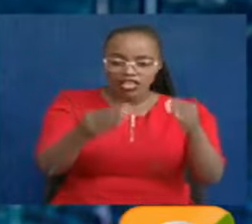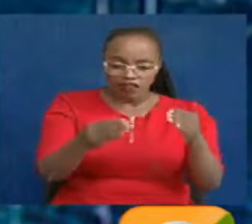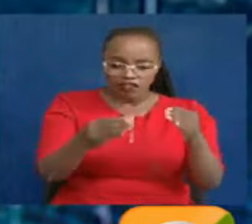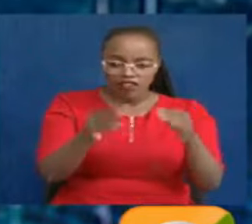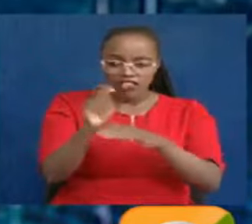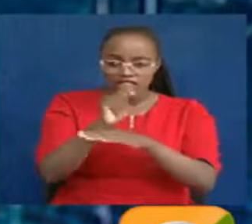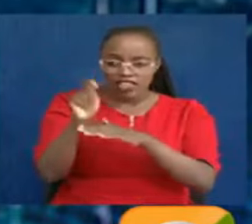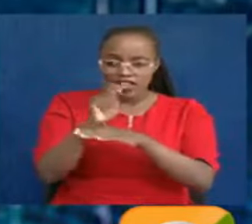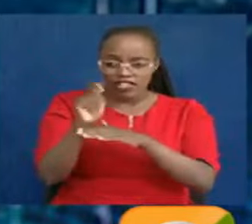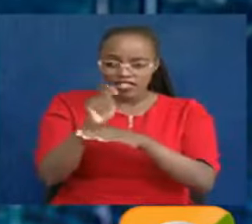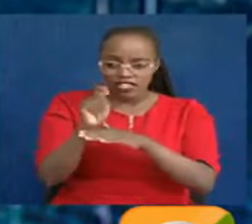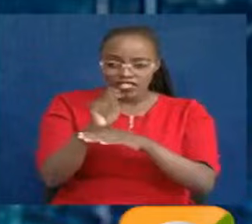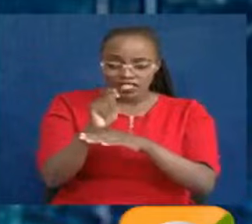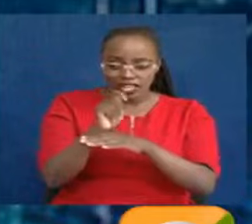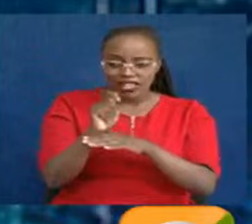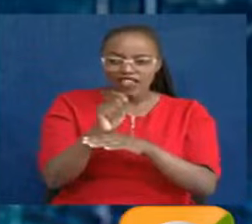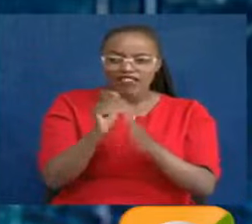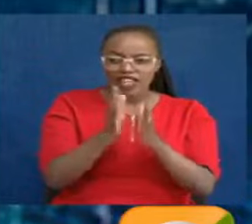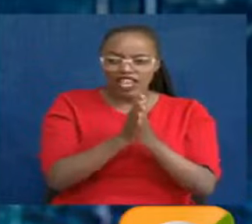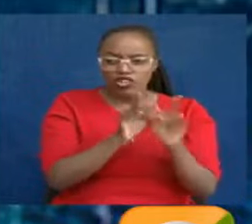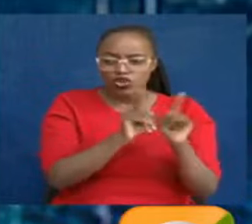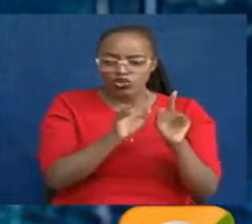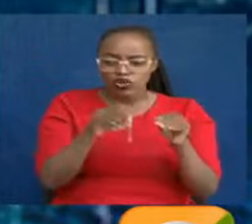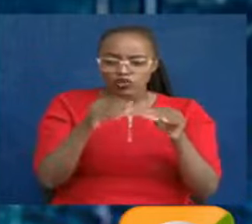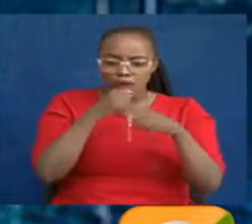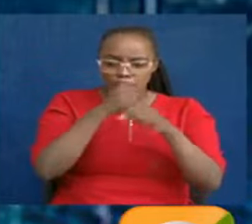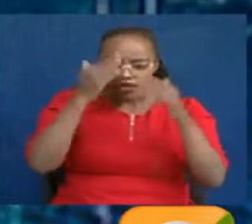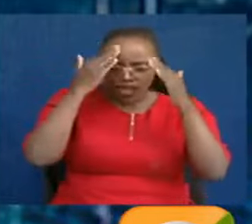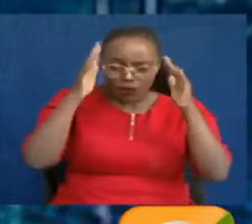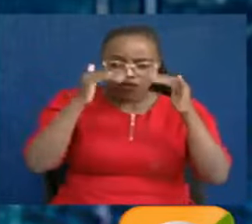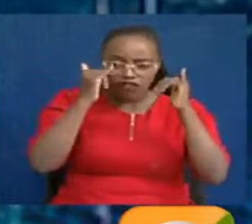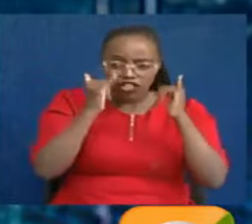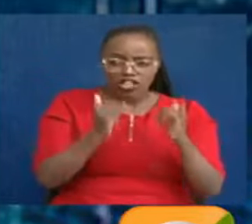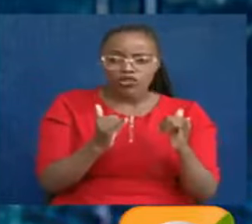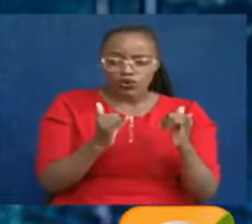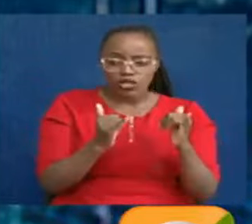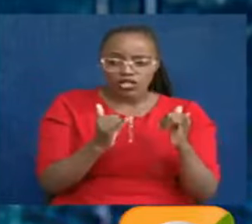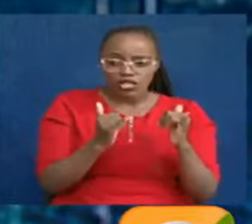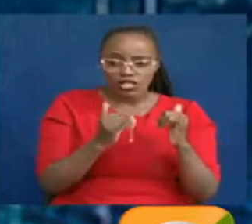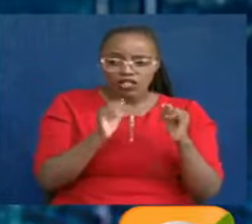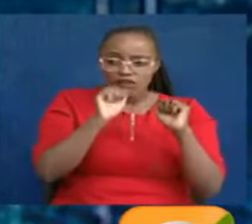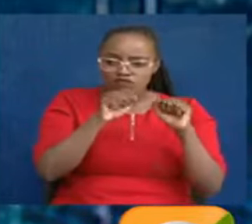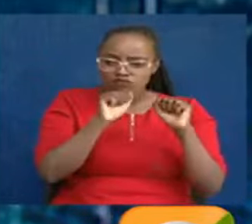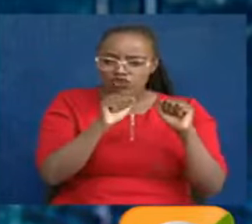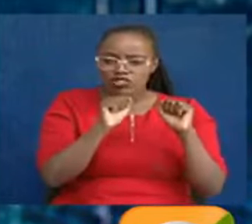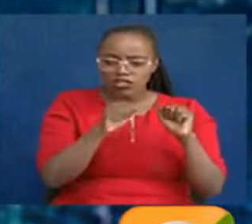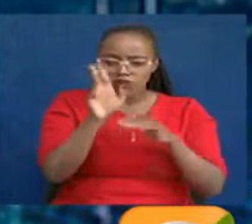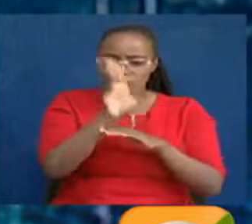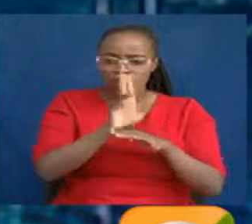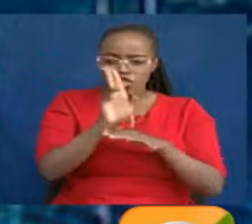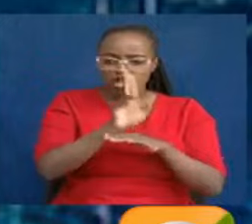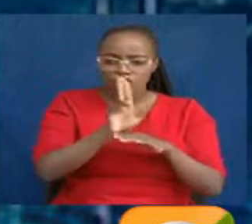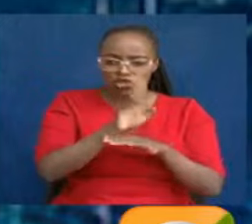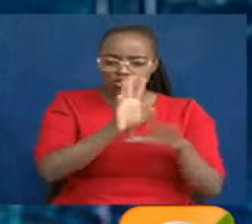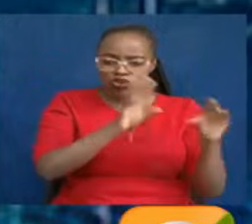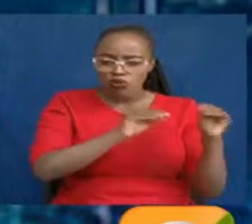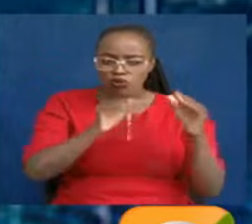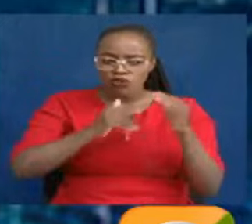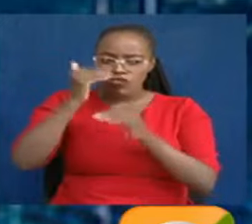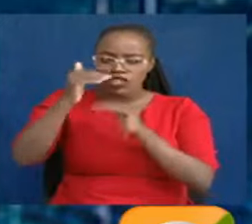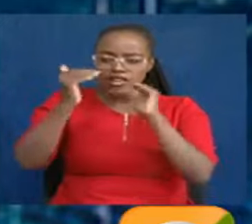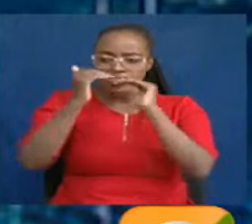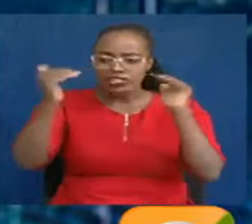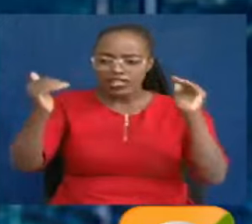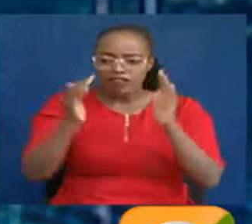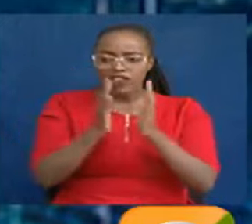training, educations, giving an awareness of a new career that we can develop the youth to move to the next level,